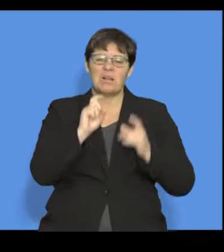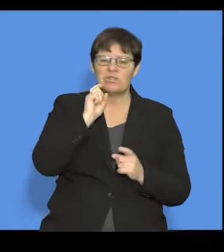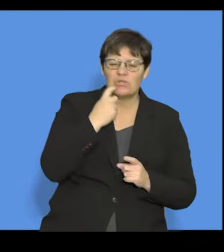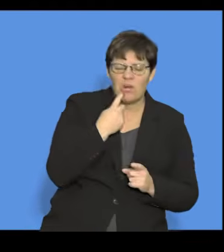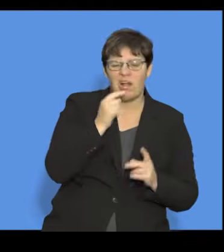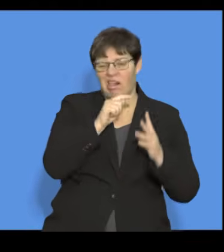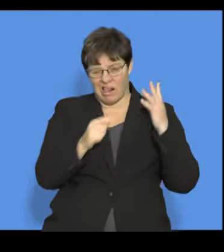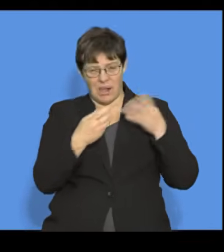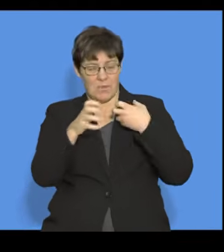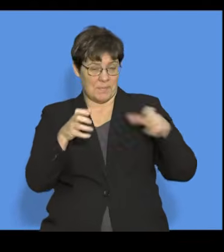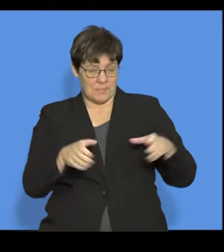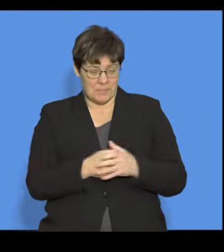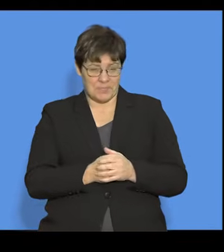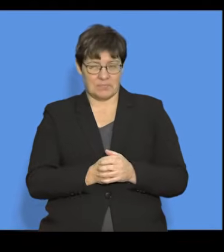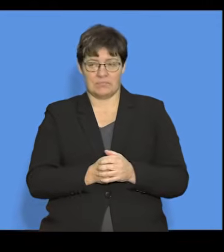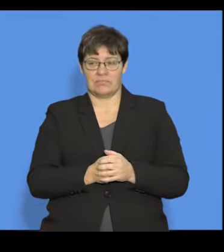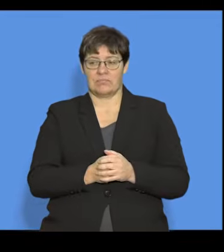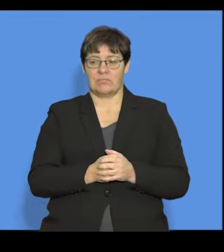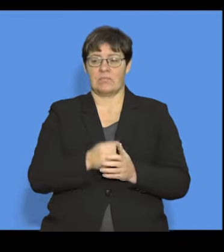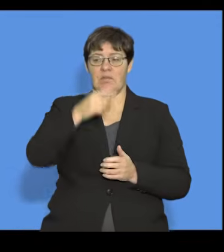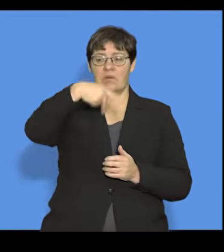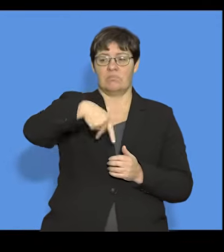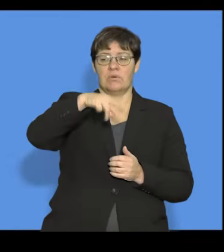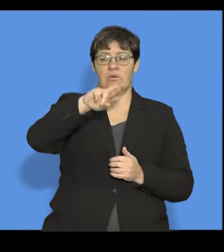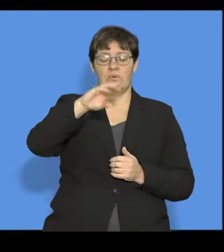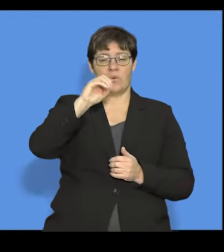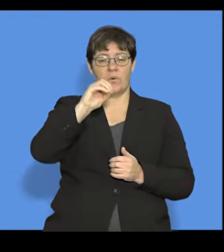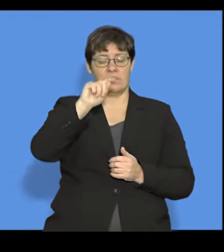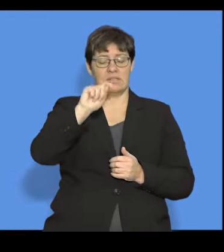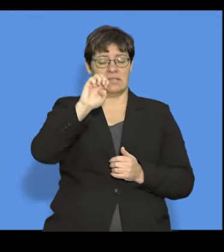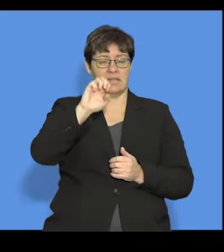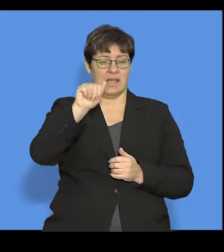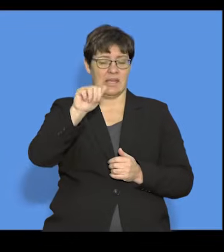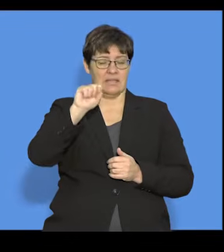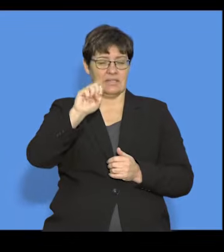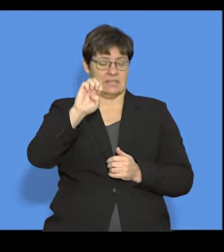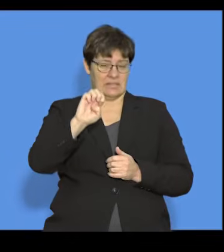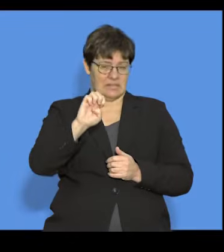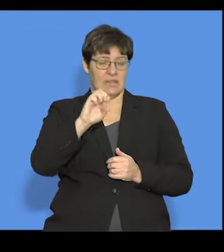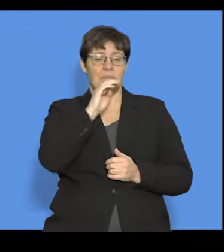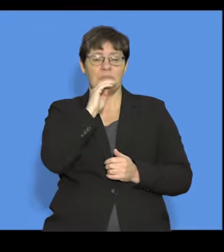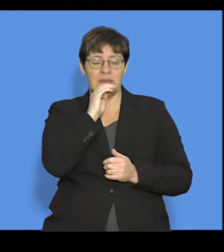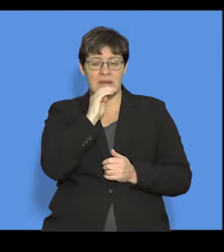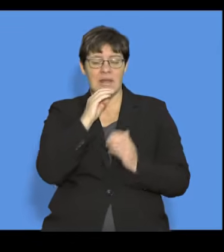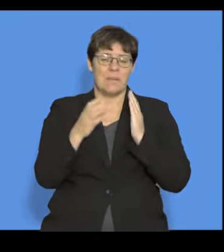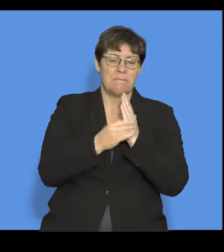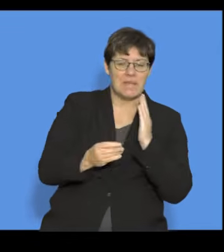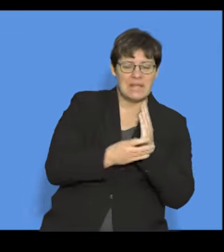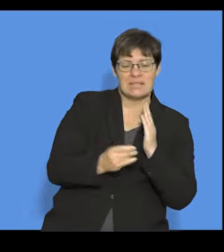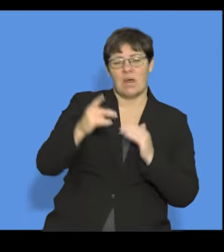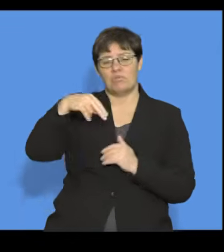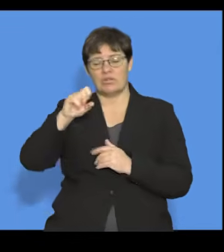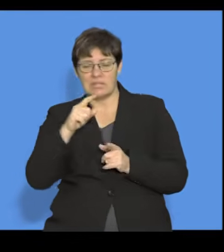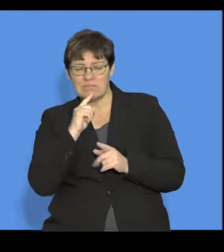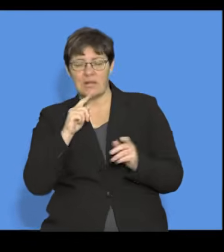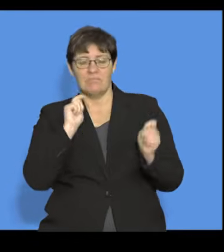sugars. We're going to mention proteases, which digest the meat and the proteins to the building blocks